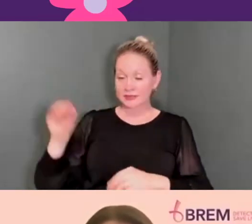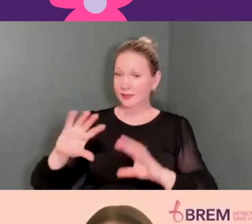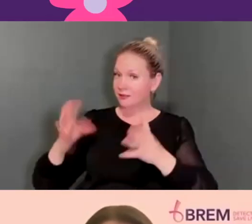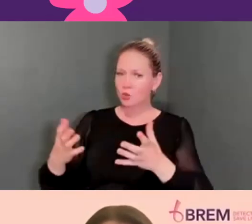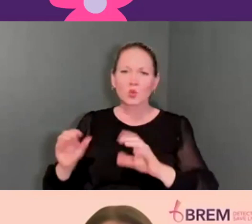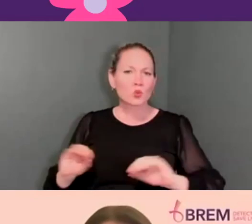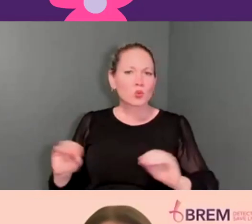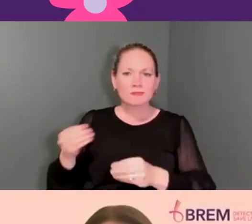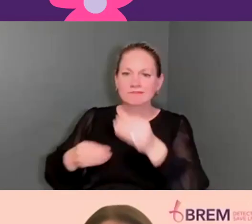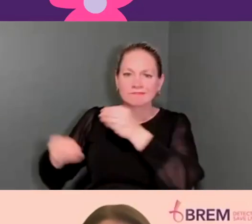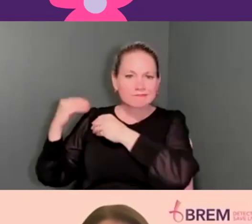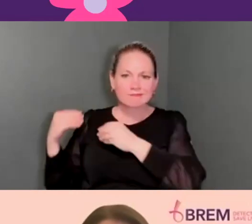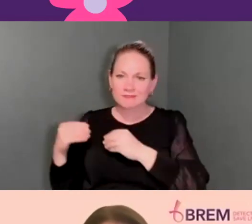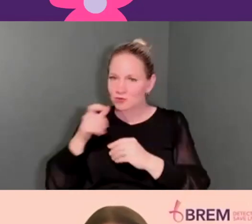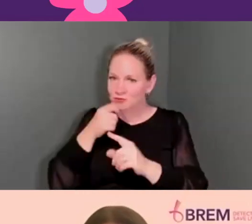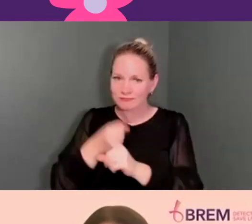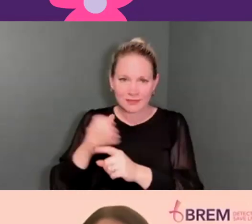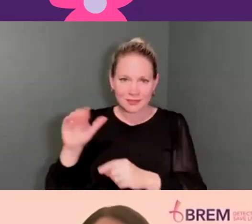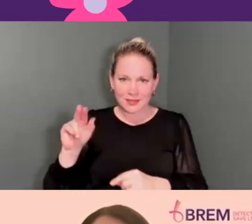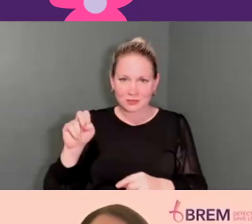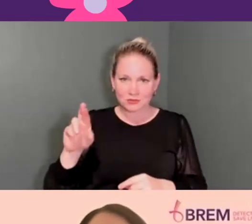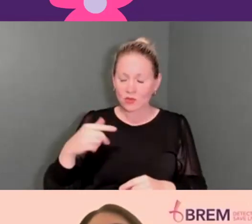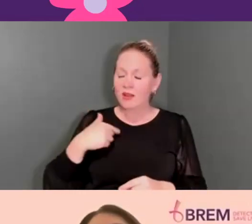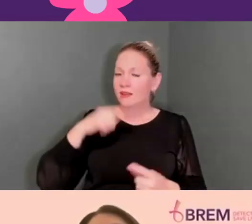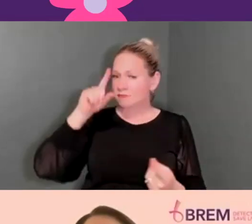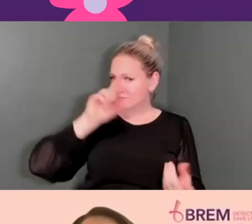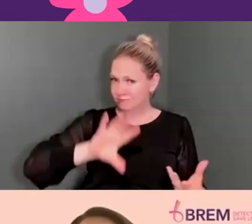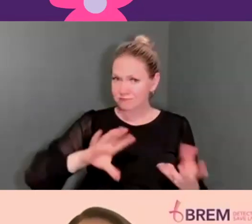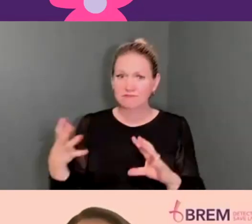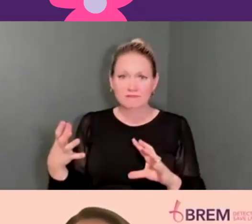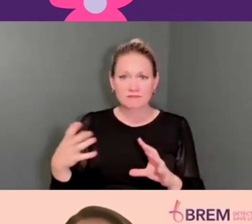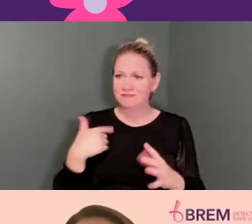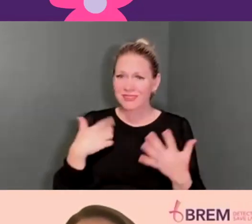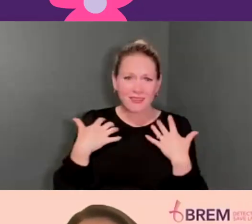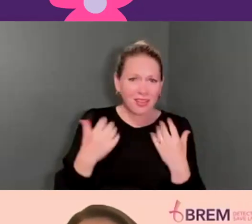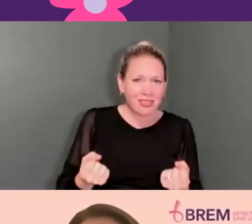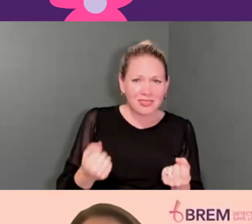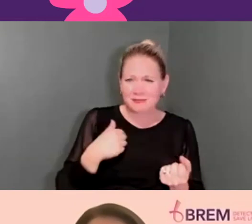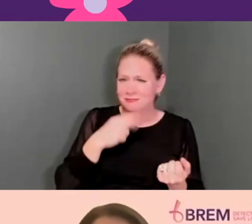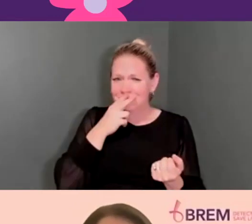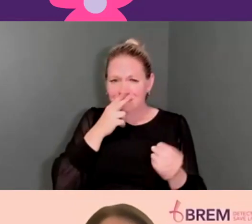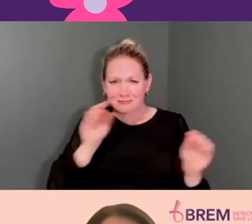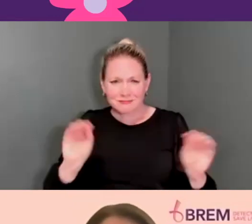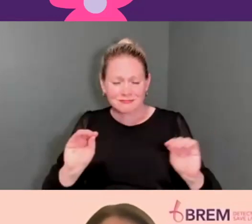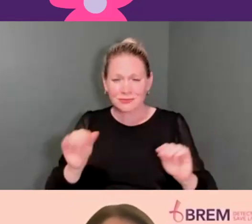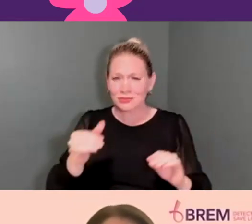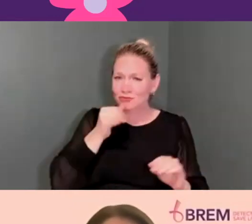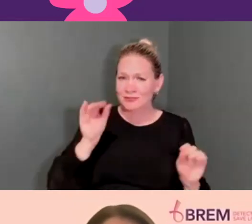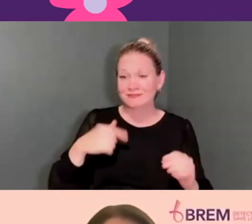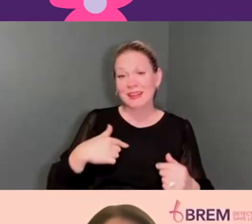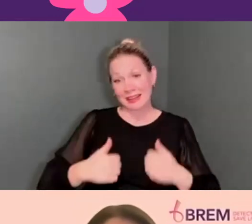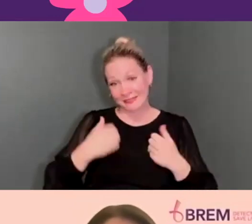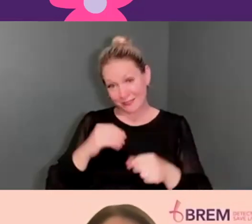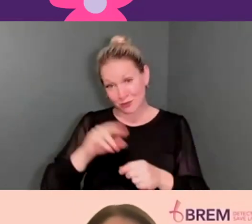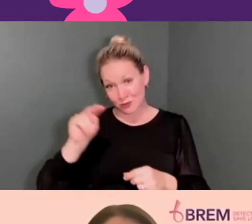family history. So I was completely confused and perplexed because I was healthy. I wasn't a smoker. I wasn't a drinker. I was living in New York City.